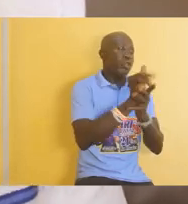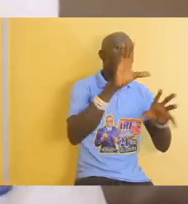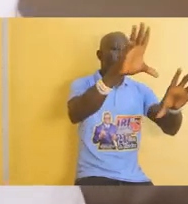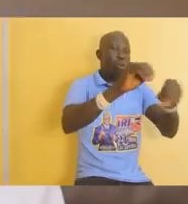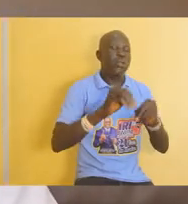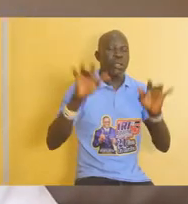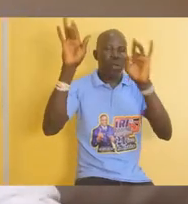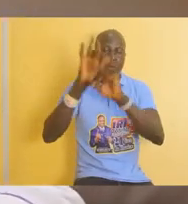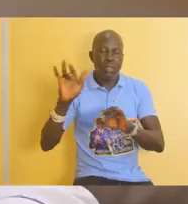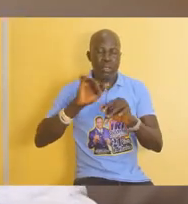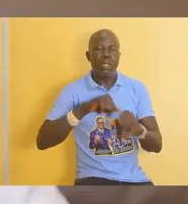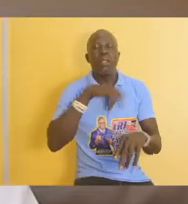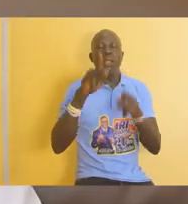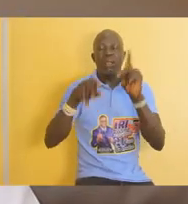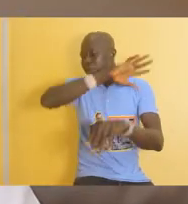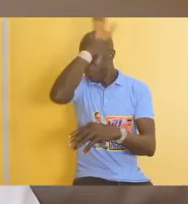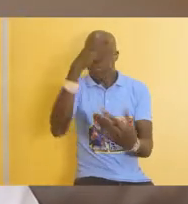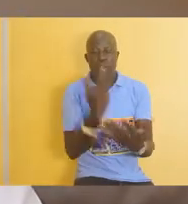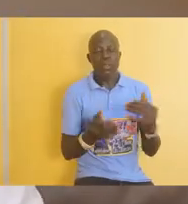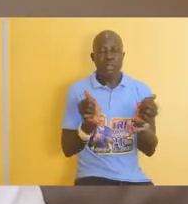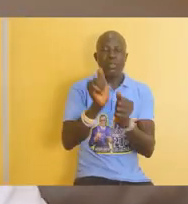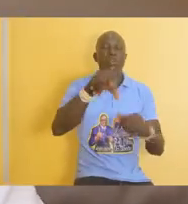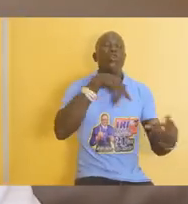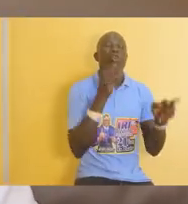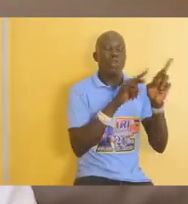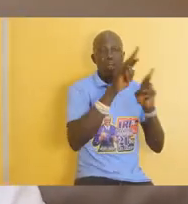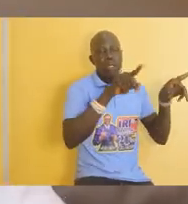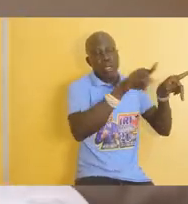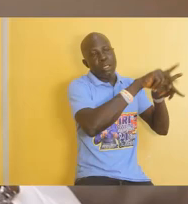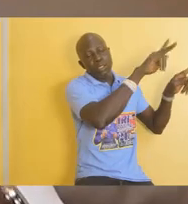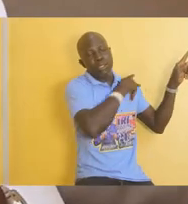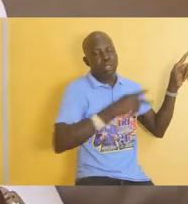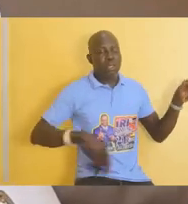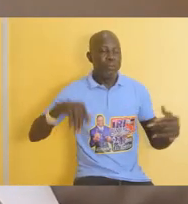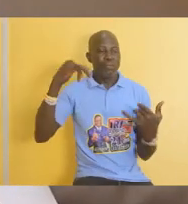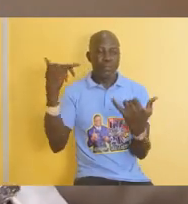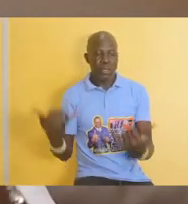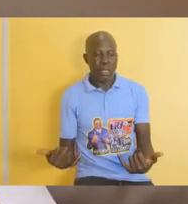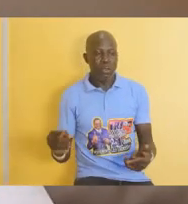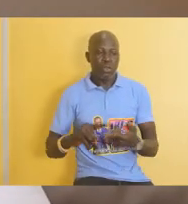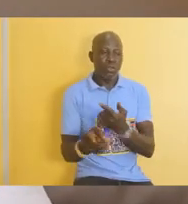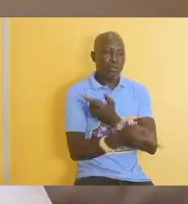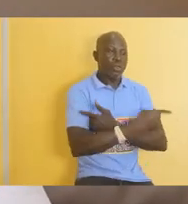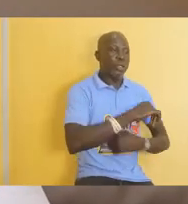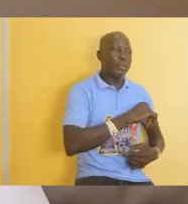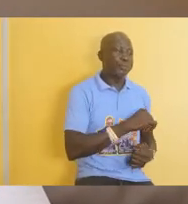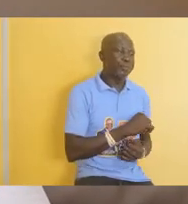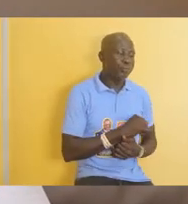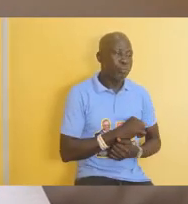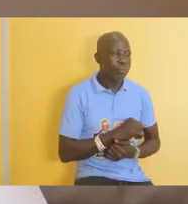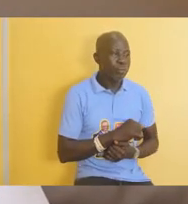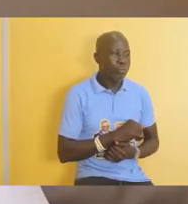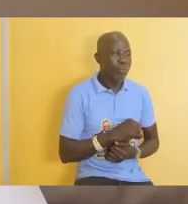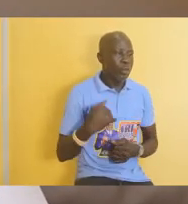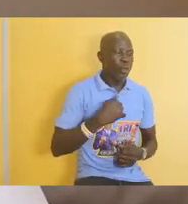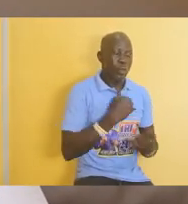ànúgbà. Amen. Ayé ò ní mú ọ. Amen. Wà á dẹ̀ ṣe bí ọba. Amen. Now, lónìí yìí. Today.